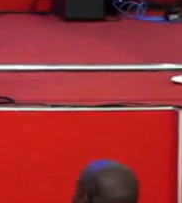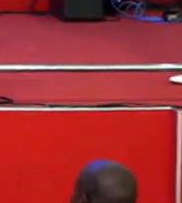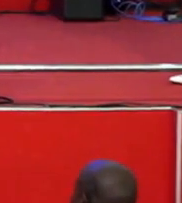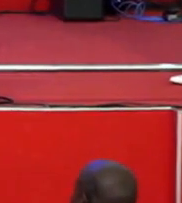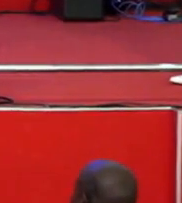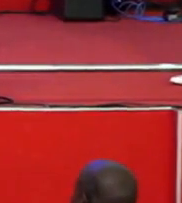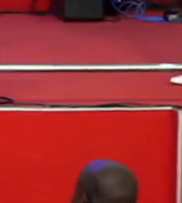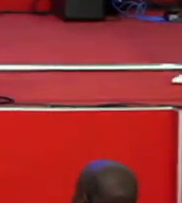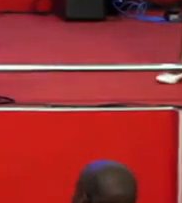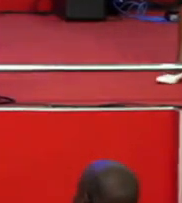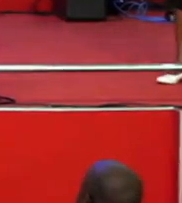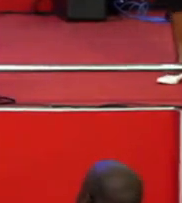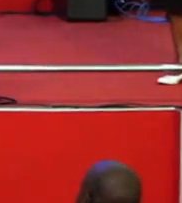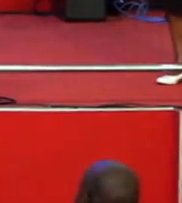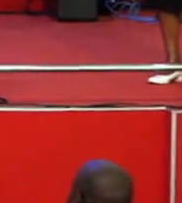Doesn't mean he's not here.